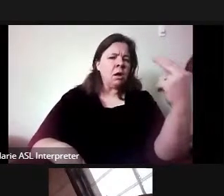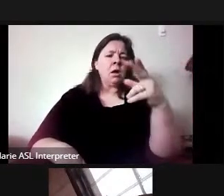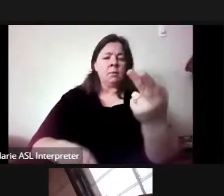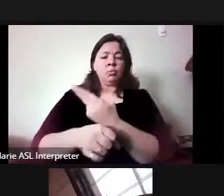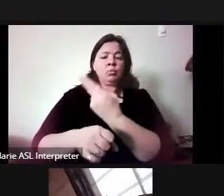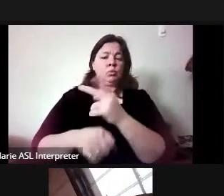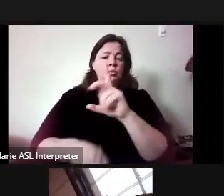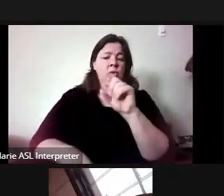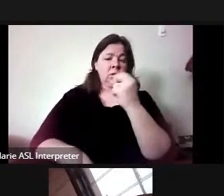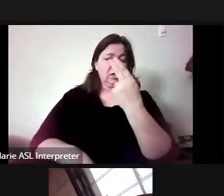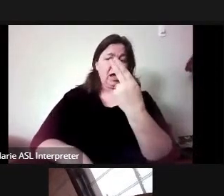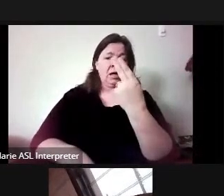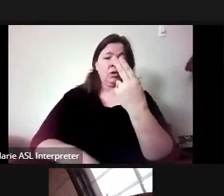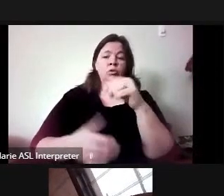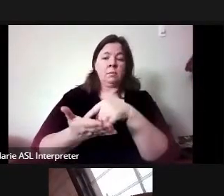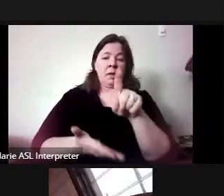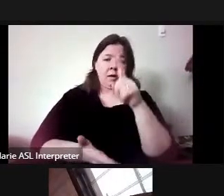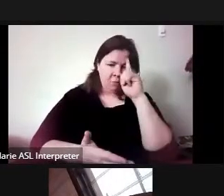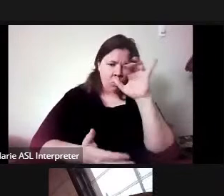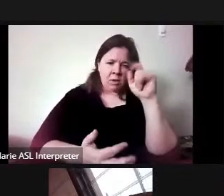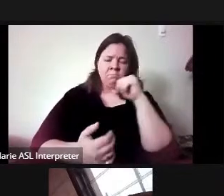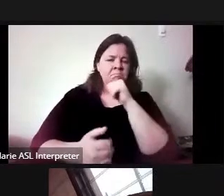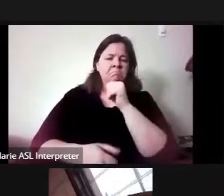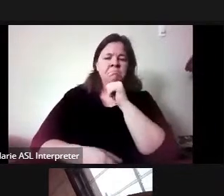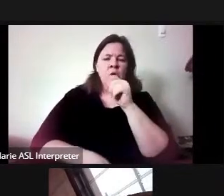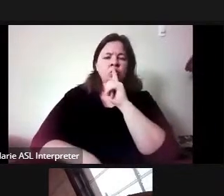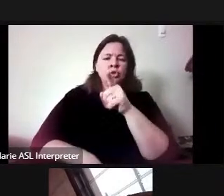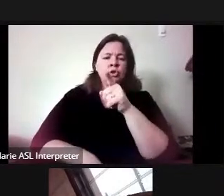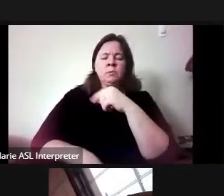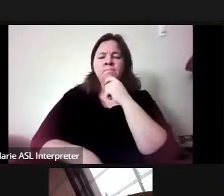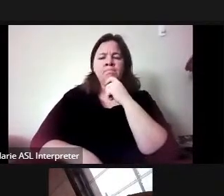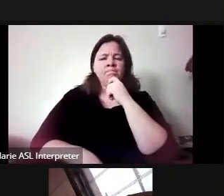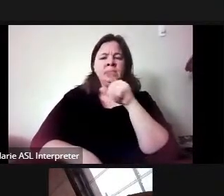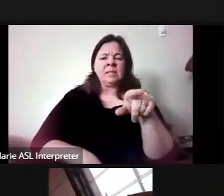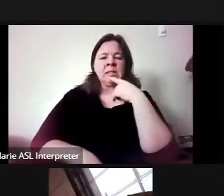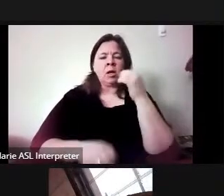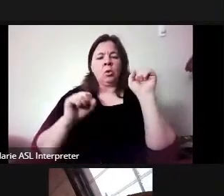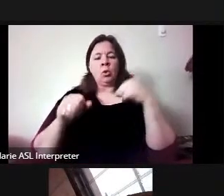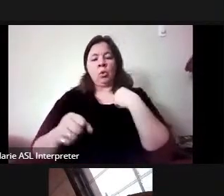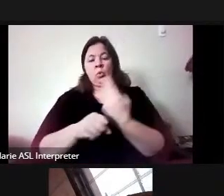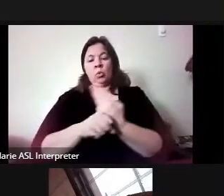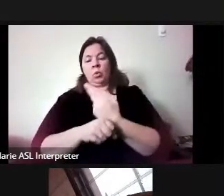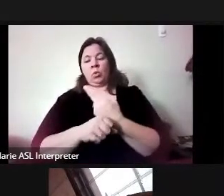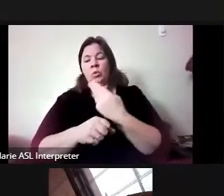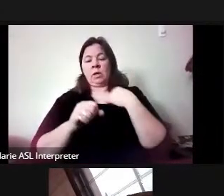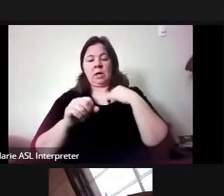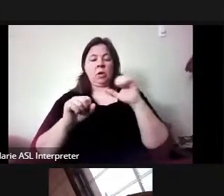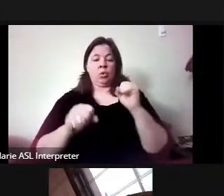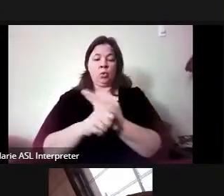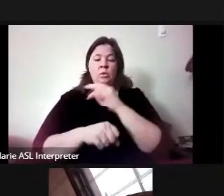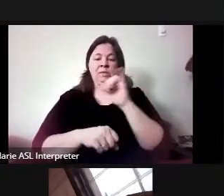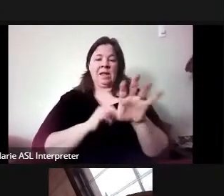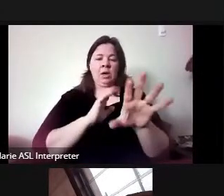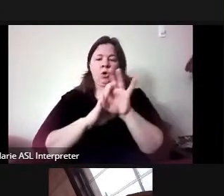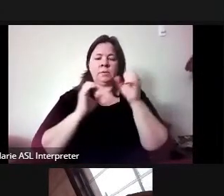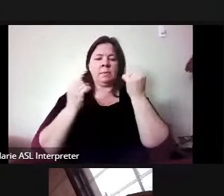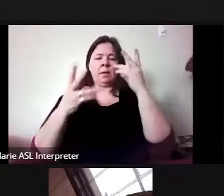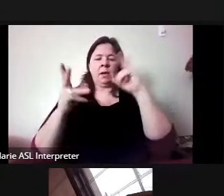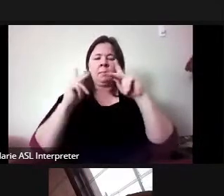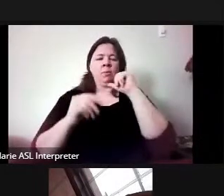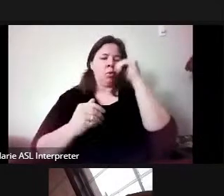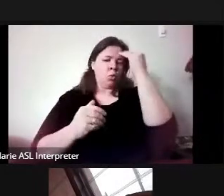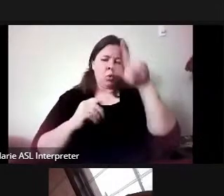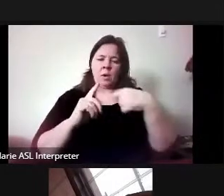pay for an account. I don't know. No, I think he was saying could use it as an option, because he said probably a lot of people don't know about